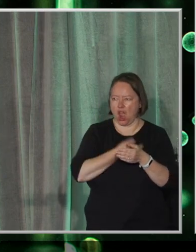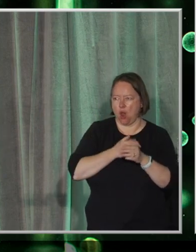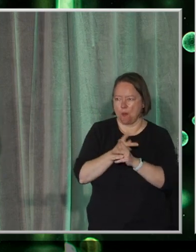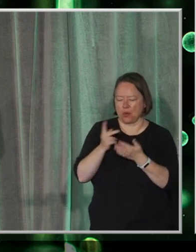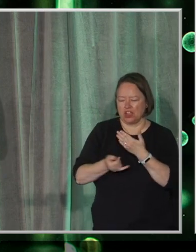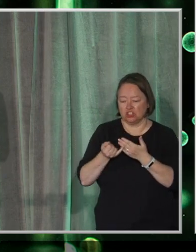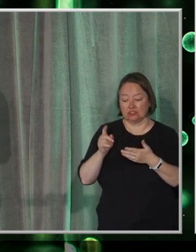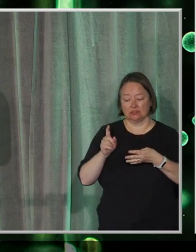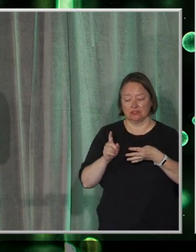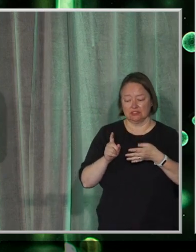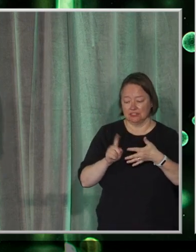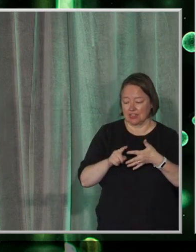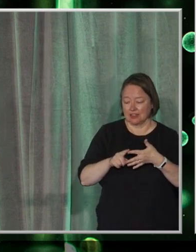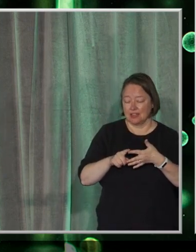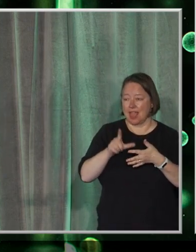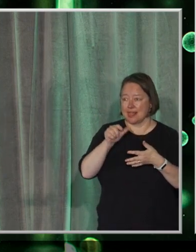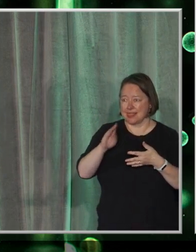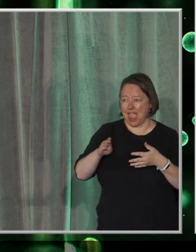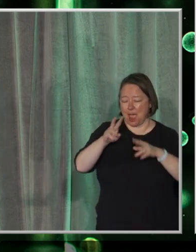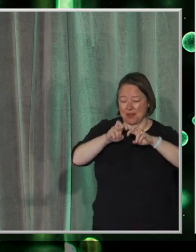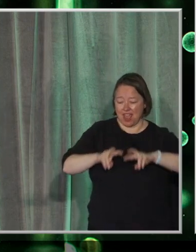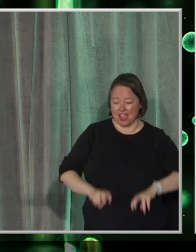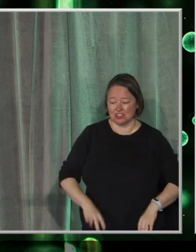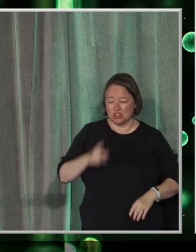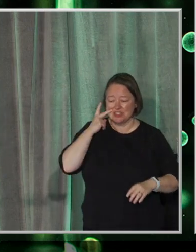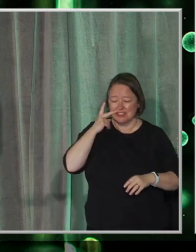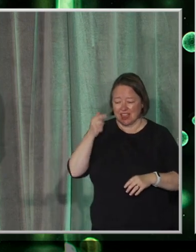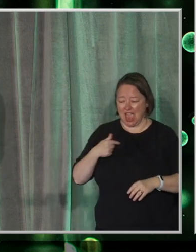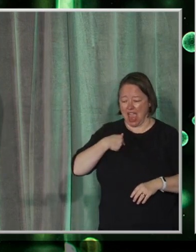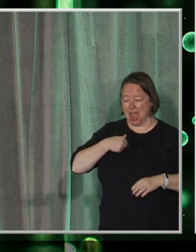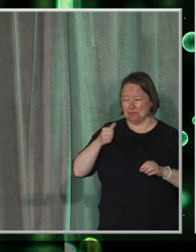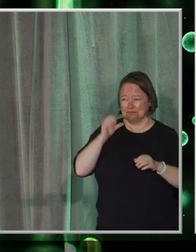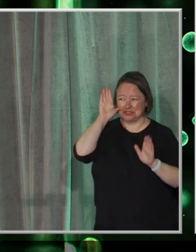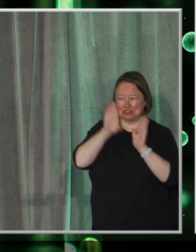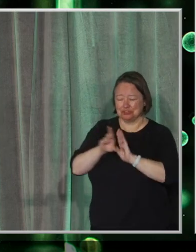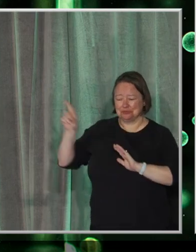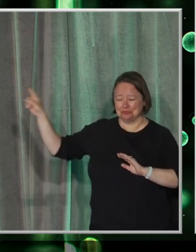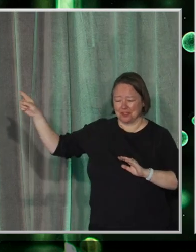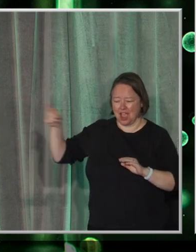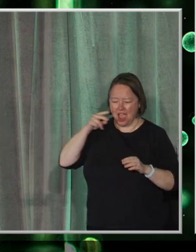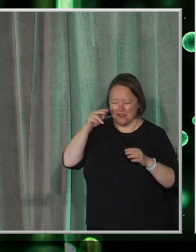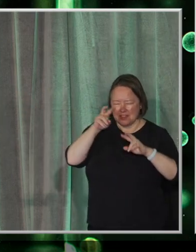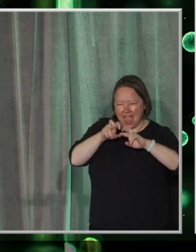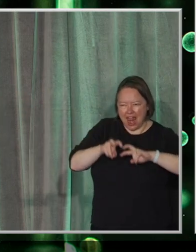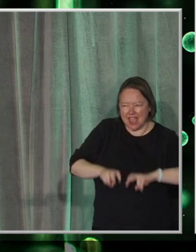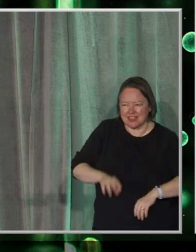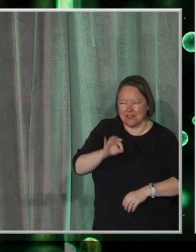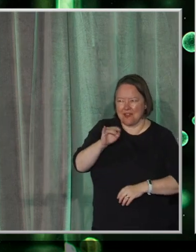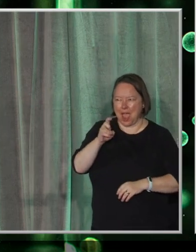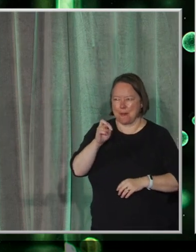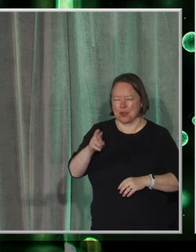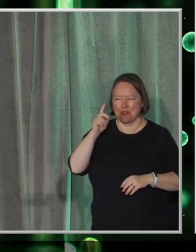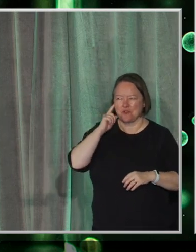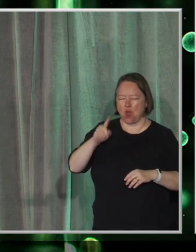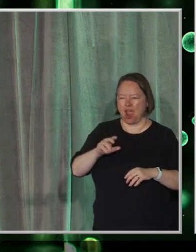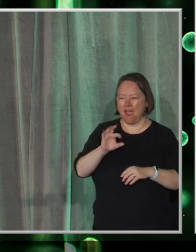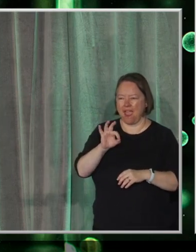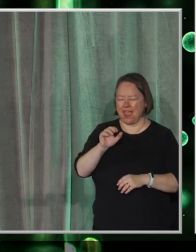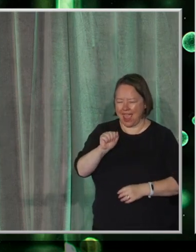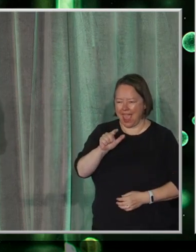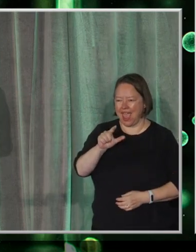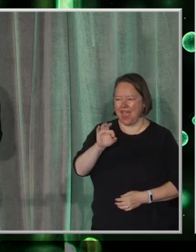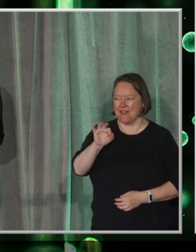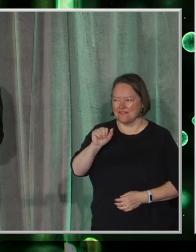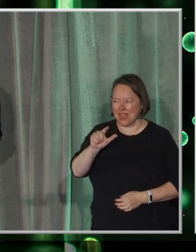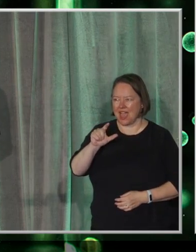The second, we did the laboratory analysis. As you can see here, I was doing the laboratory analysis of the fiber of our alfalfa to see that monogastric